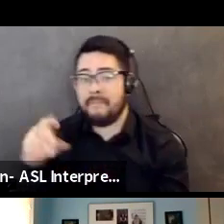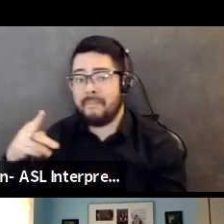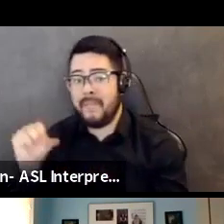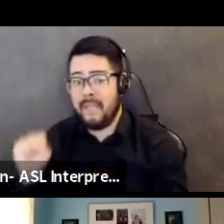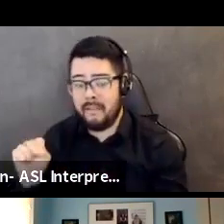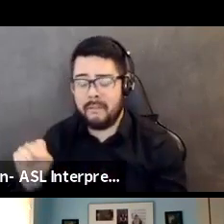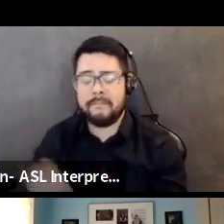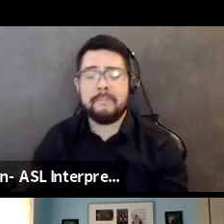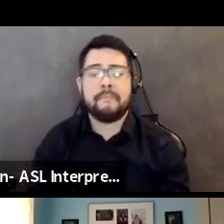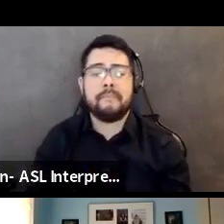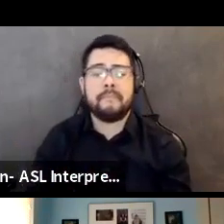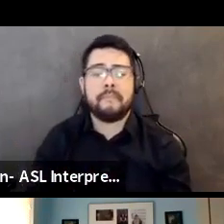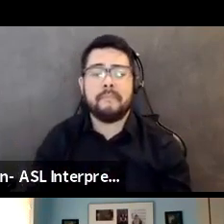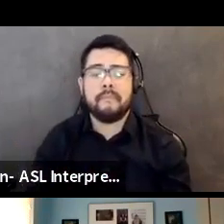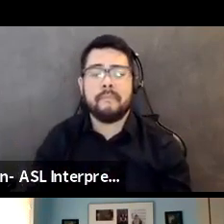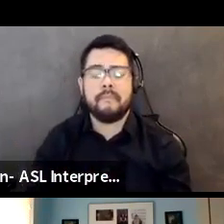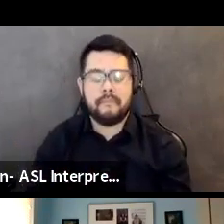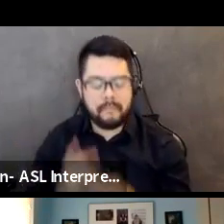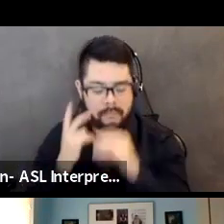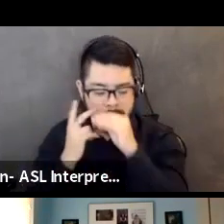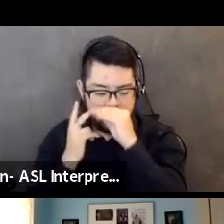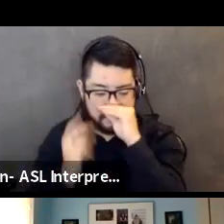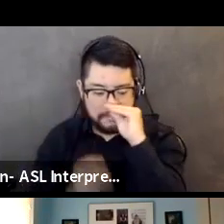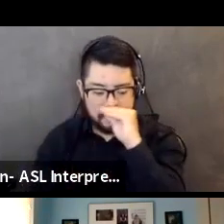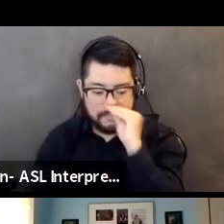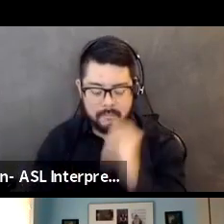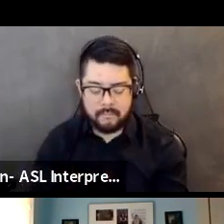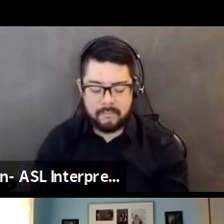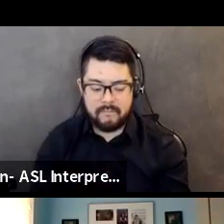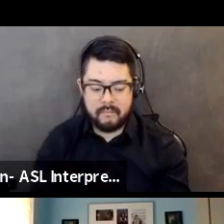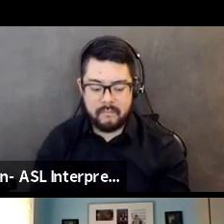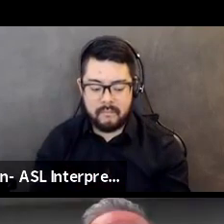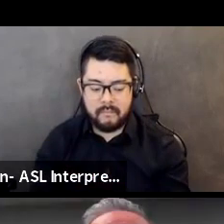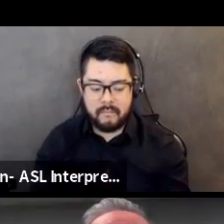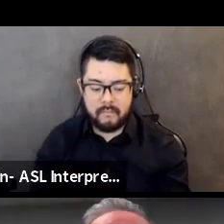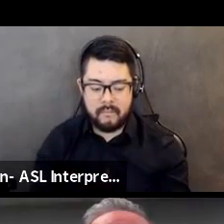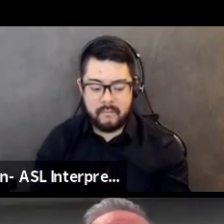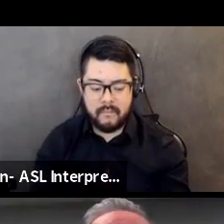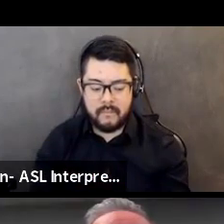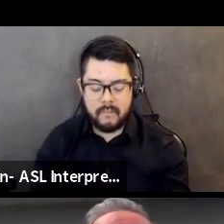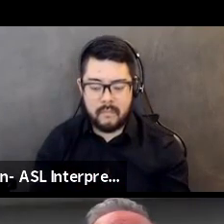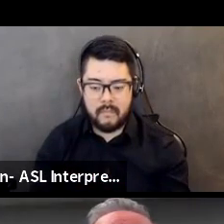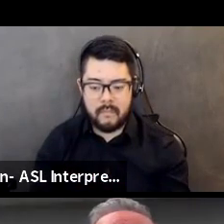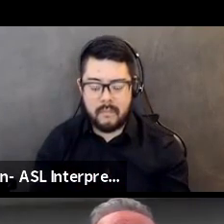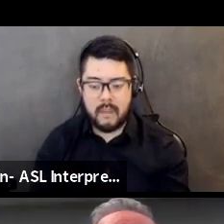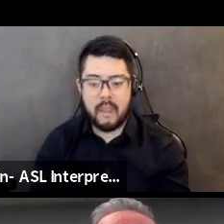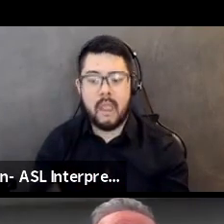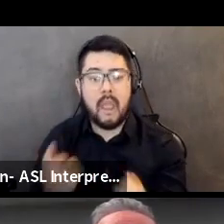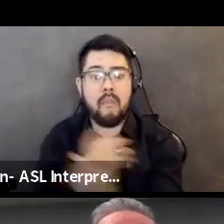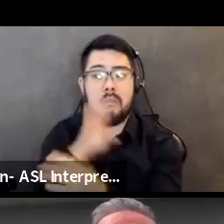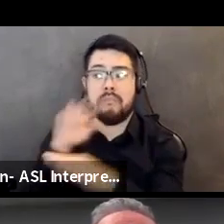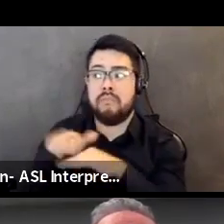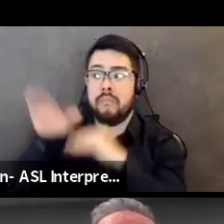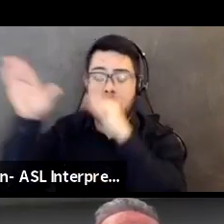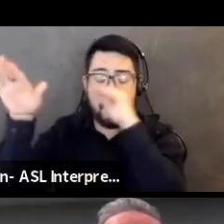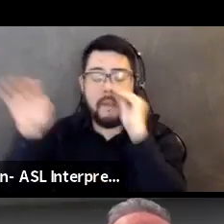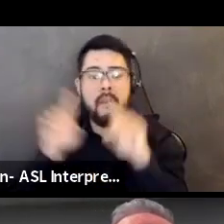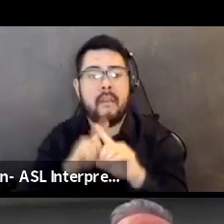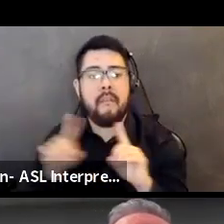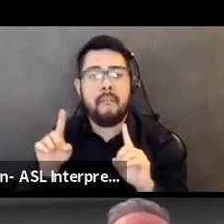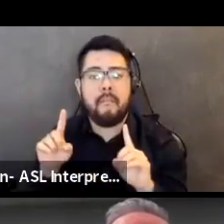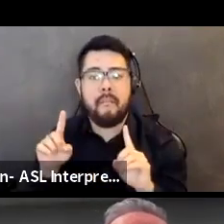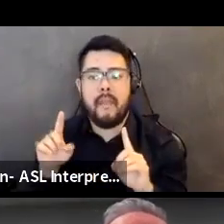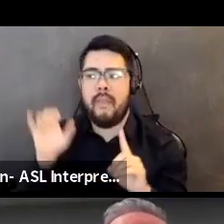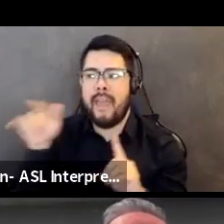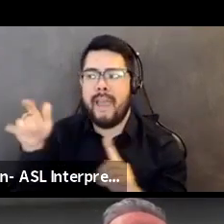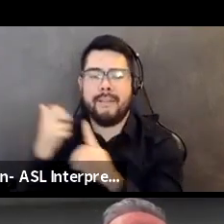that let me see we don't everything goes to copa as far as any complaints which for some reason was introduced as